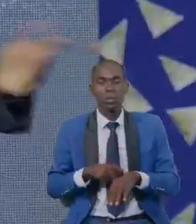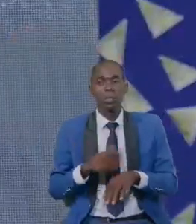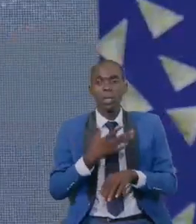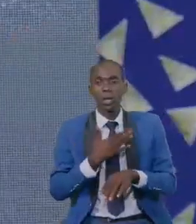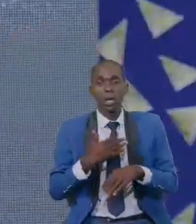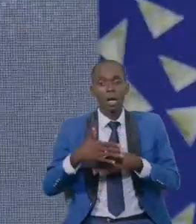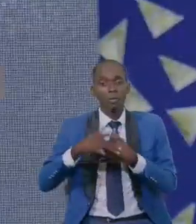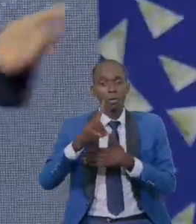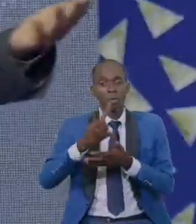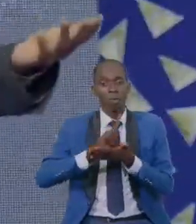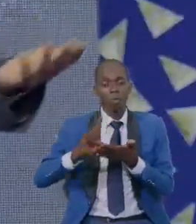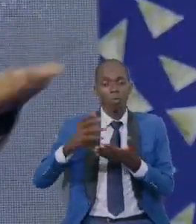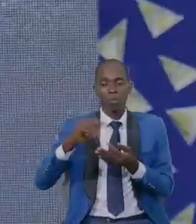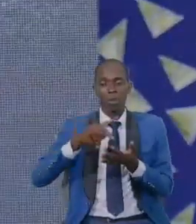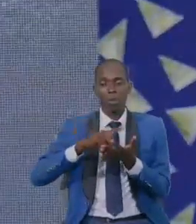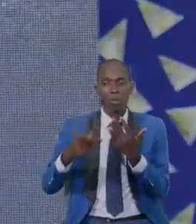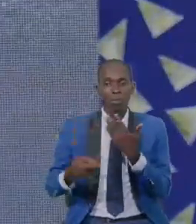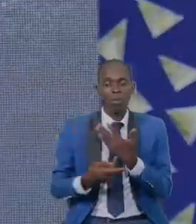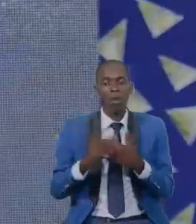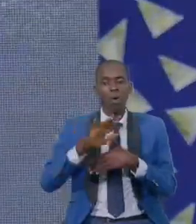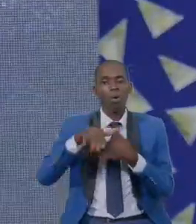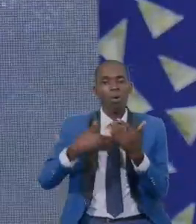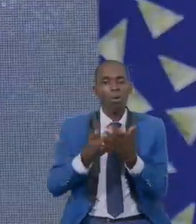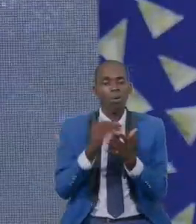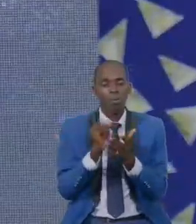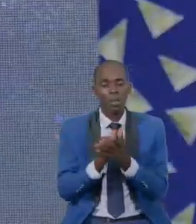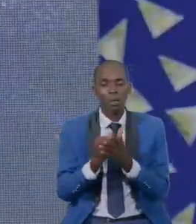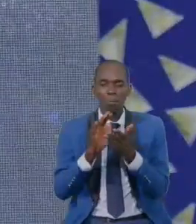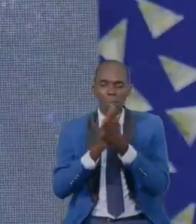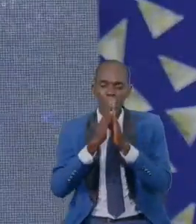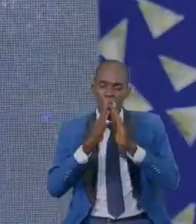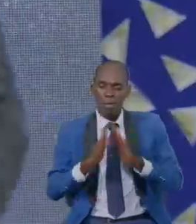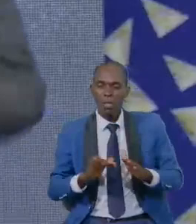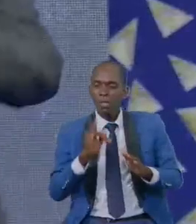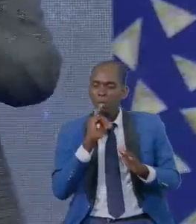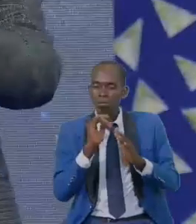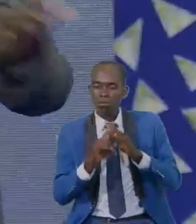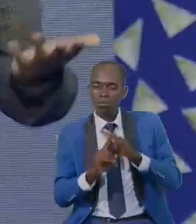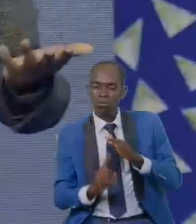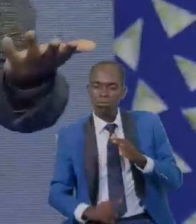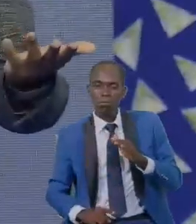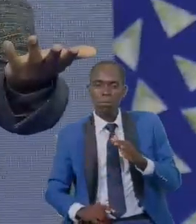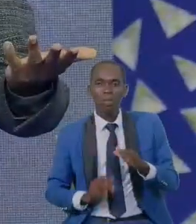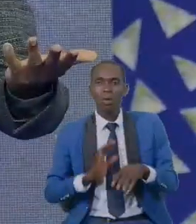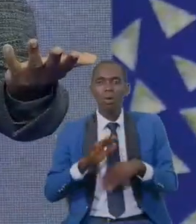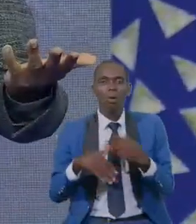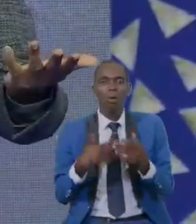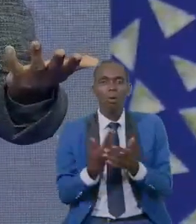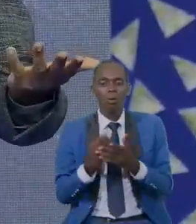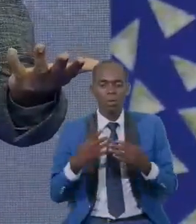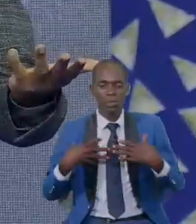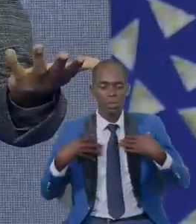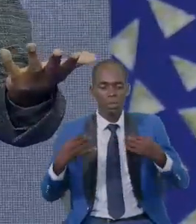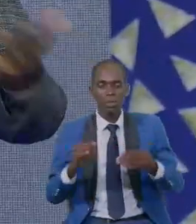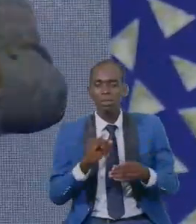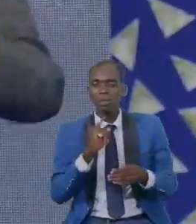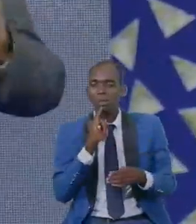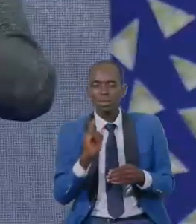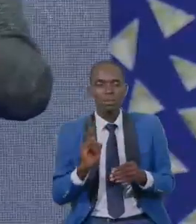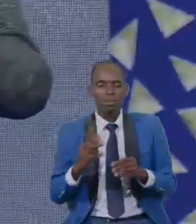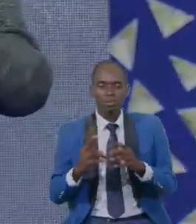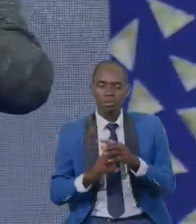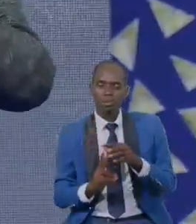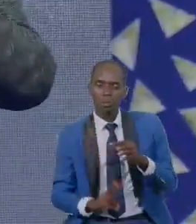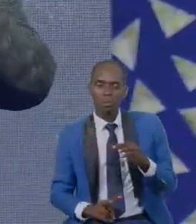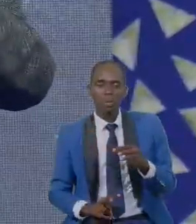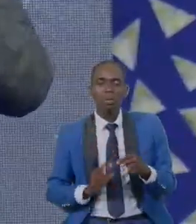the crusade, all the peace is gone. All the healing is gone. All